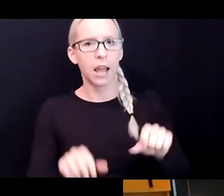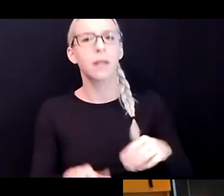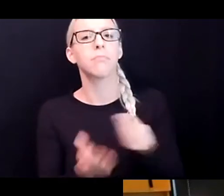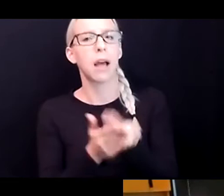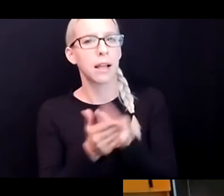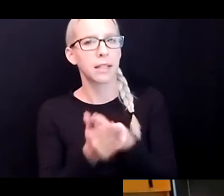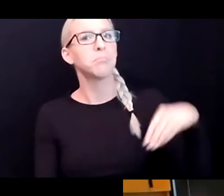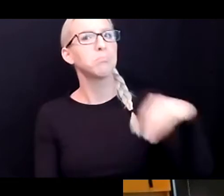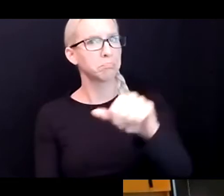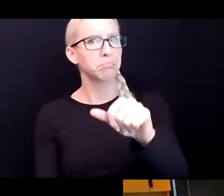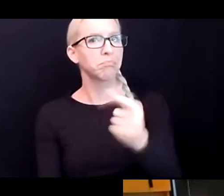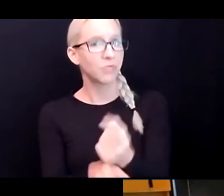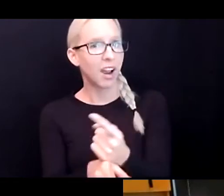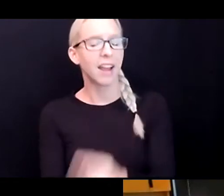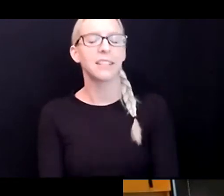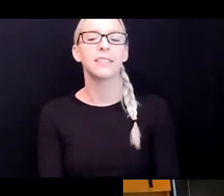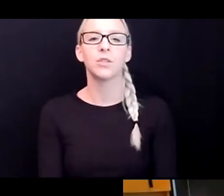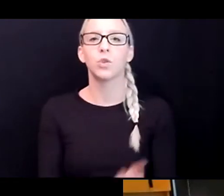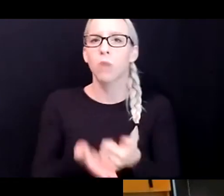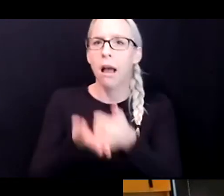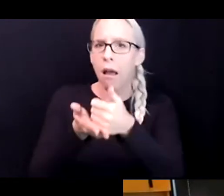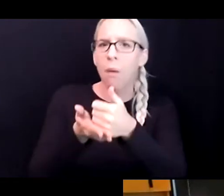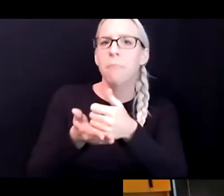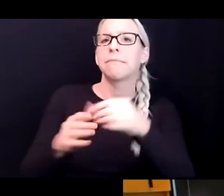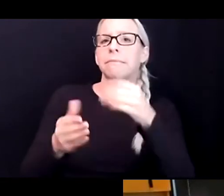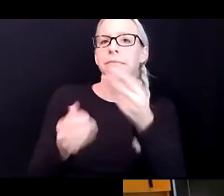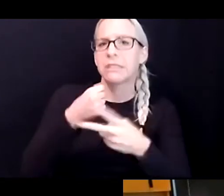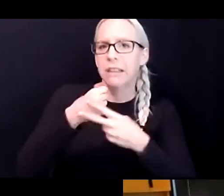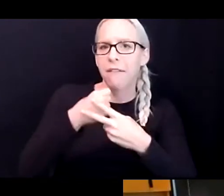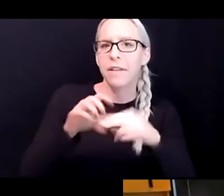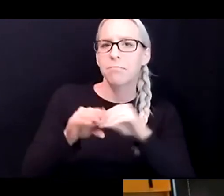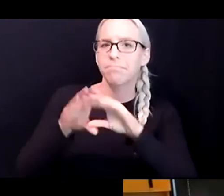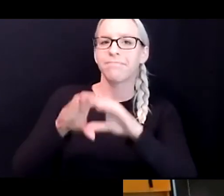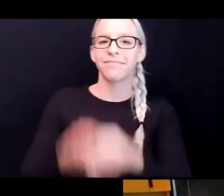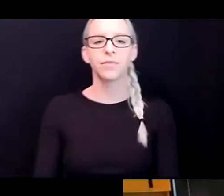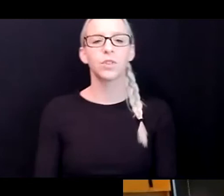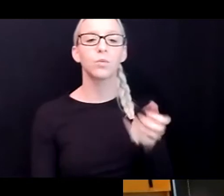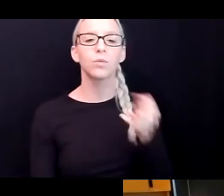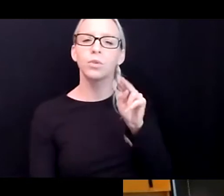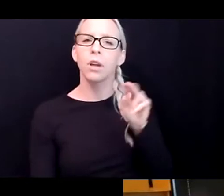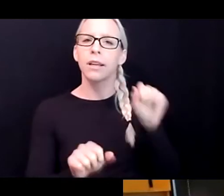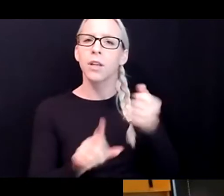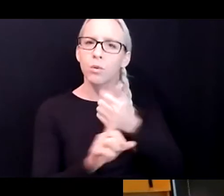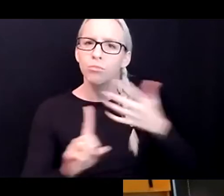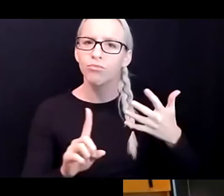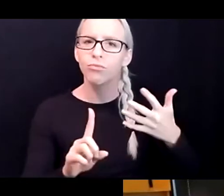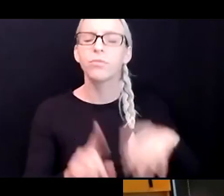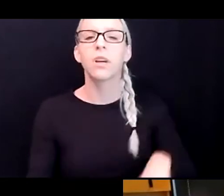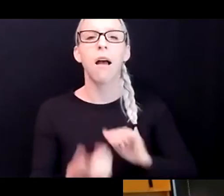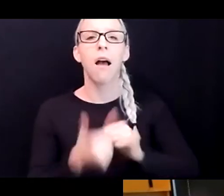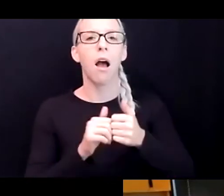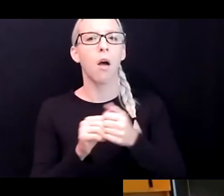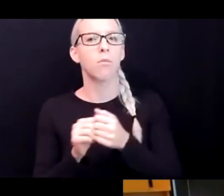can help Sean save. So John, I'm curious, can you elaborate and share a little bit more about how